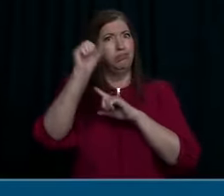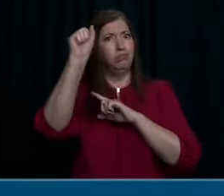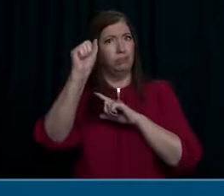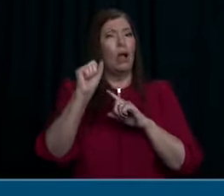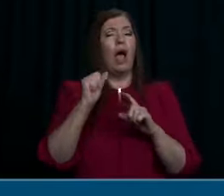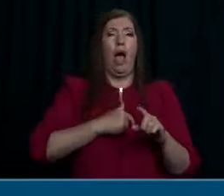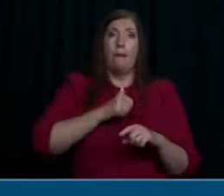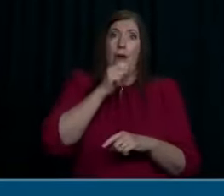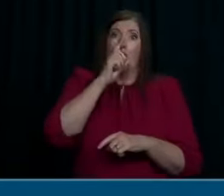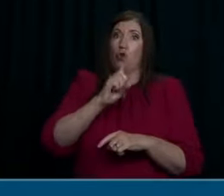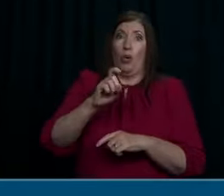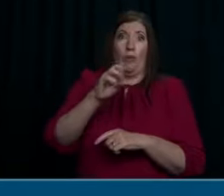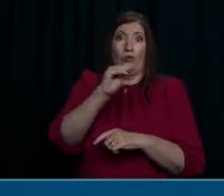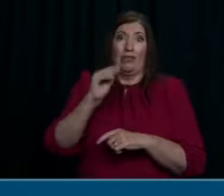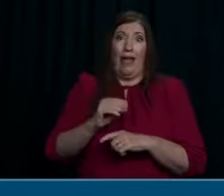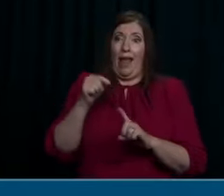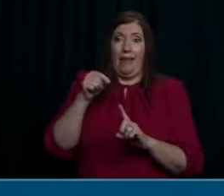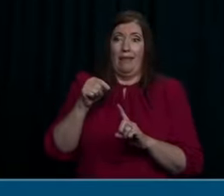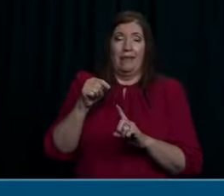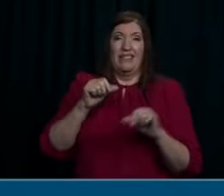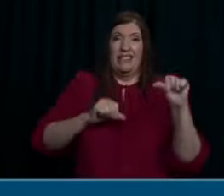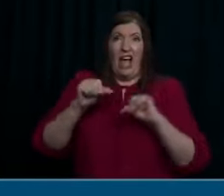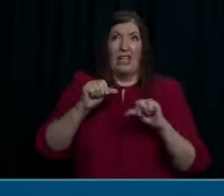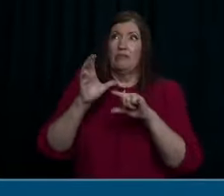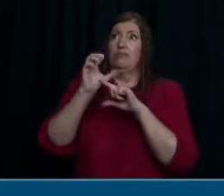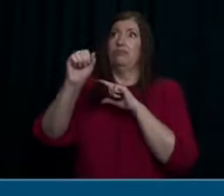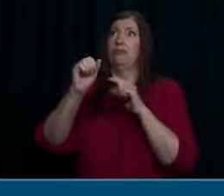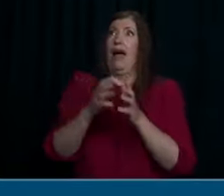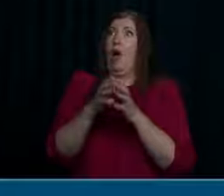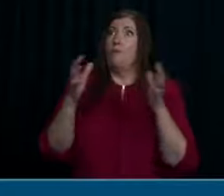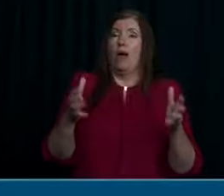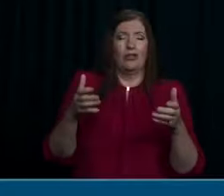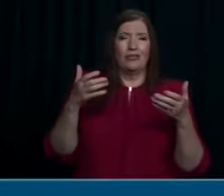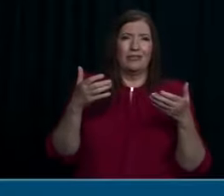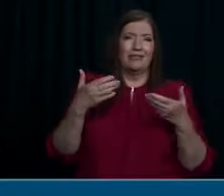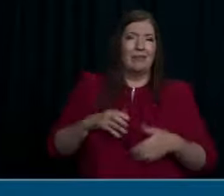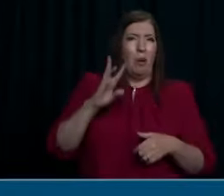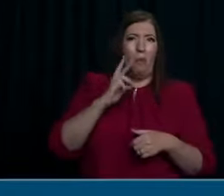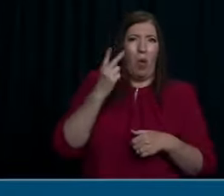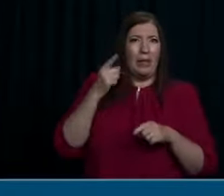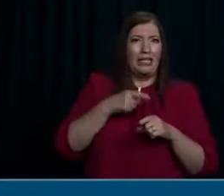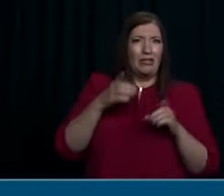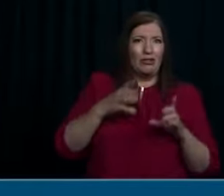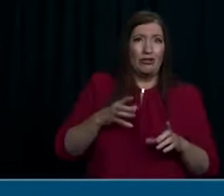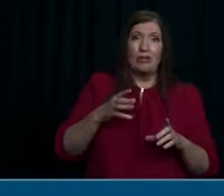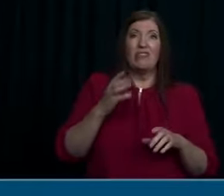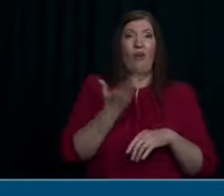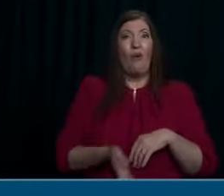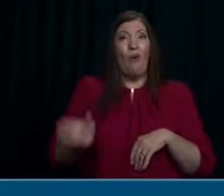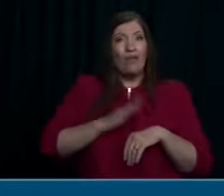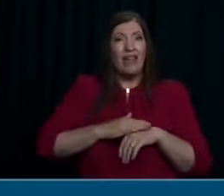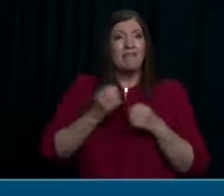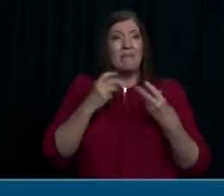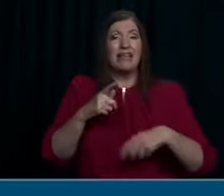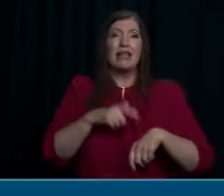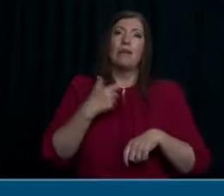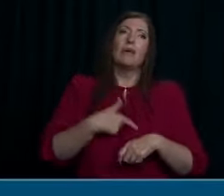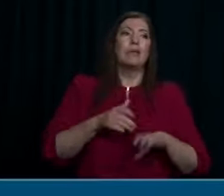sure 100% how far it's come, to be honest with you. Being a politician, I spend a lot of days shaking hands and going to different